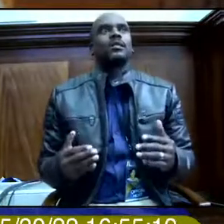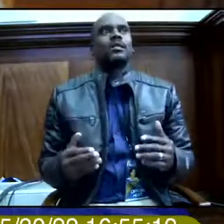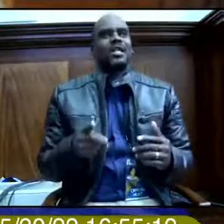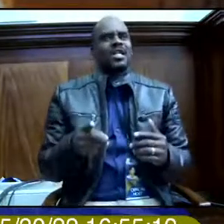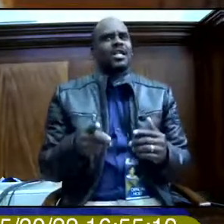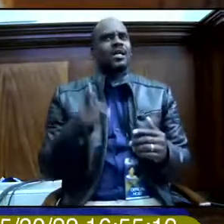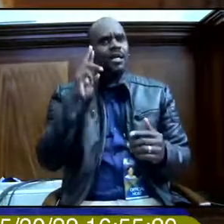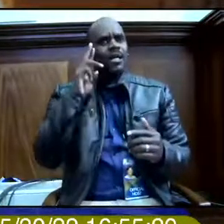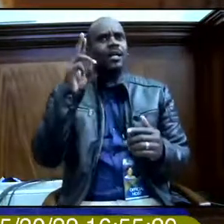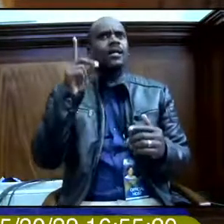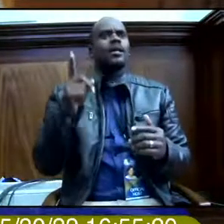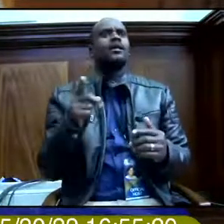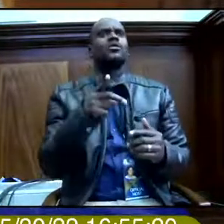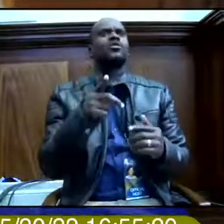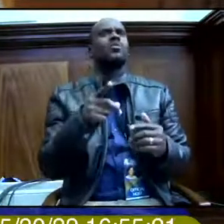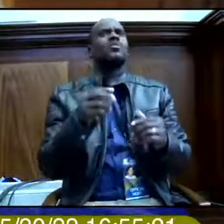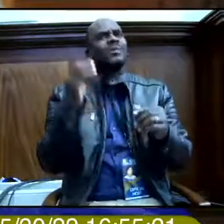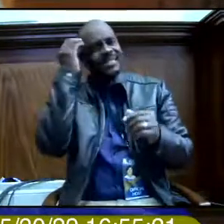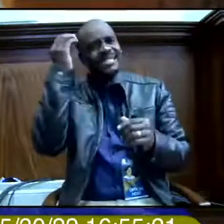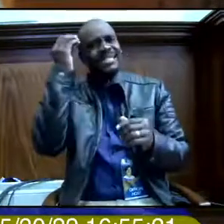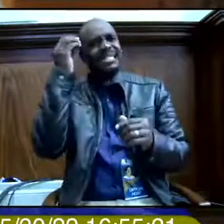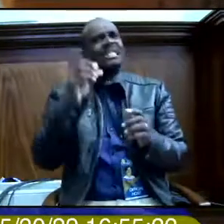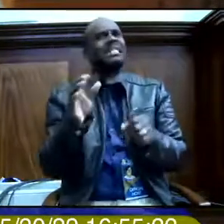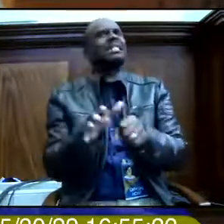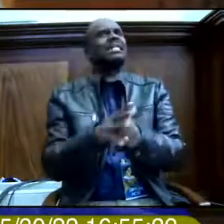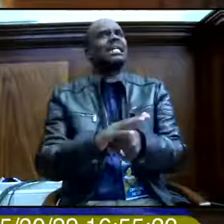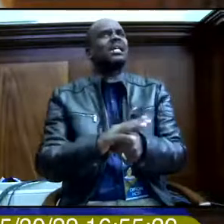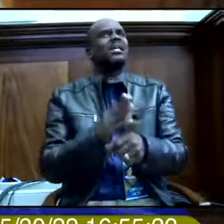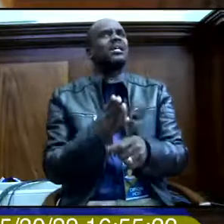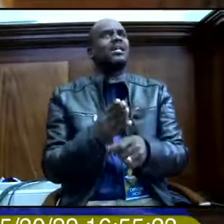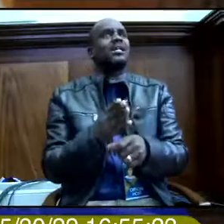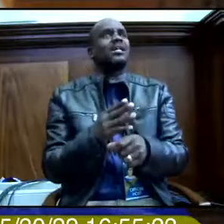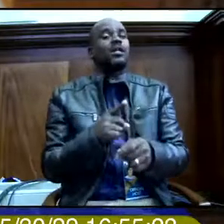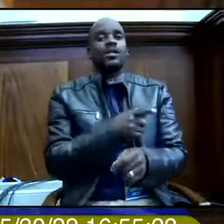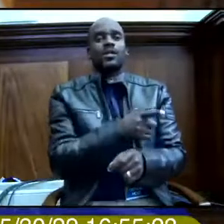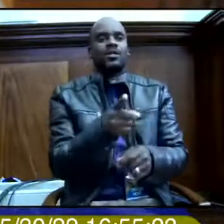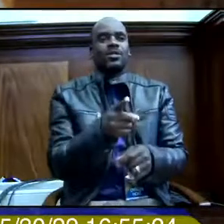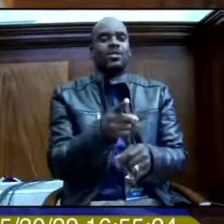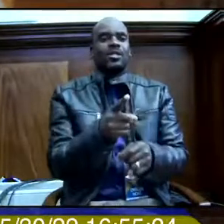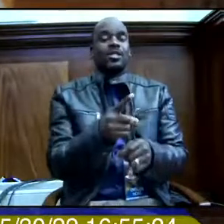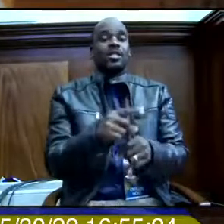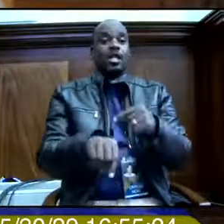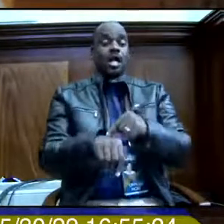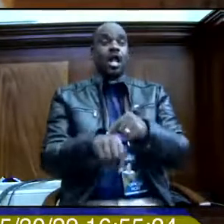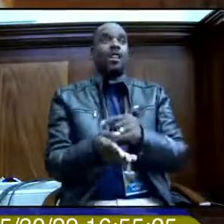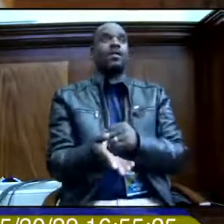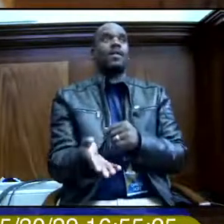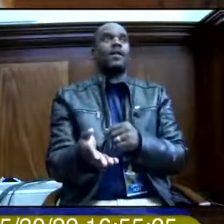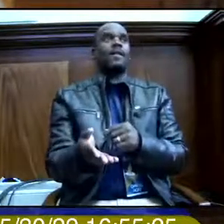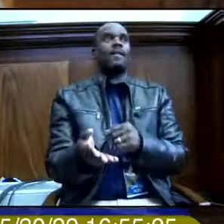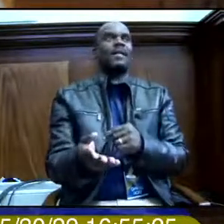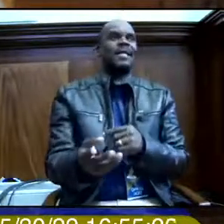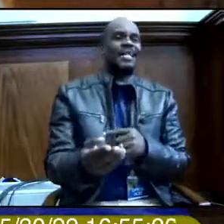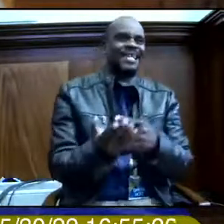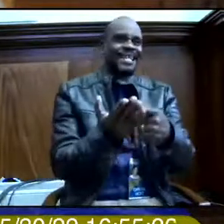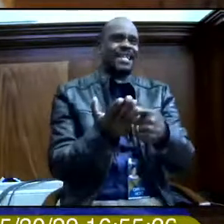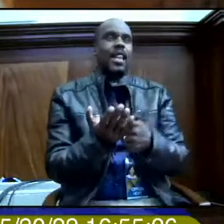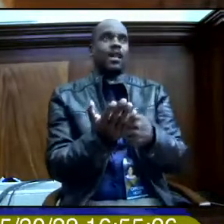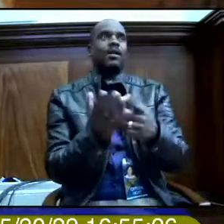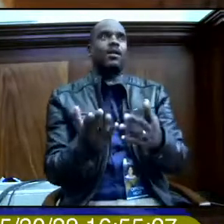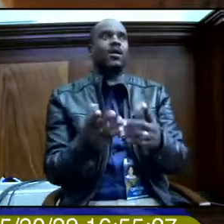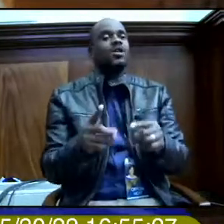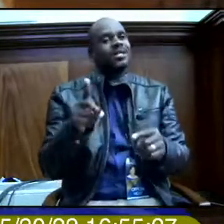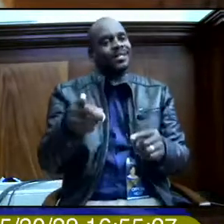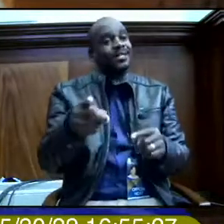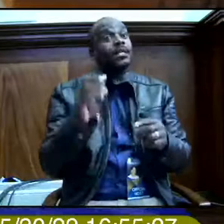realized that there were so many issues so what we did out of these platforms whether it's a dialogue or parliament we